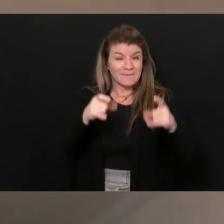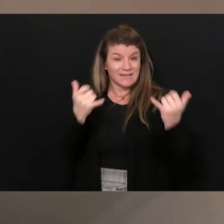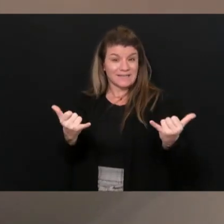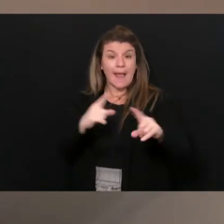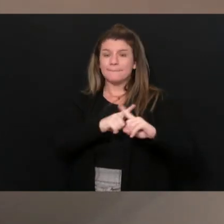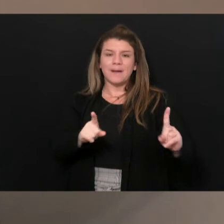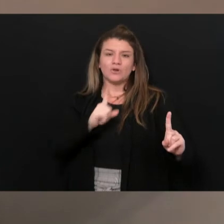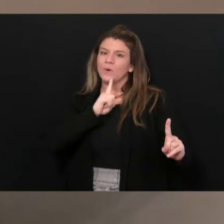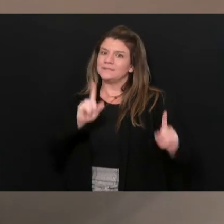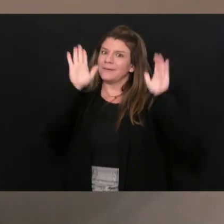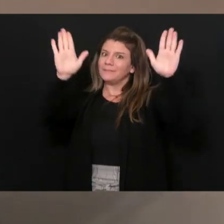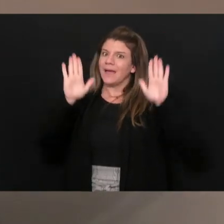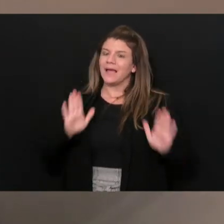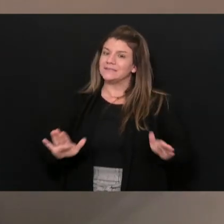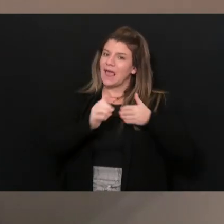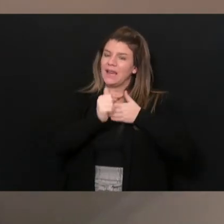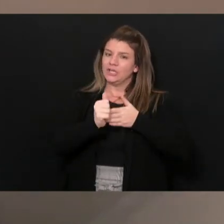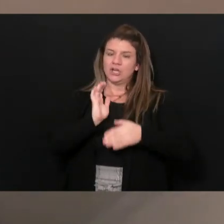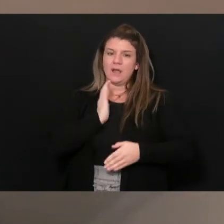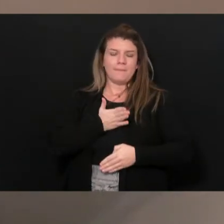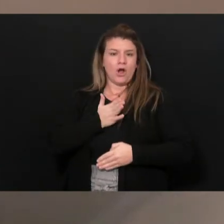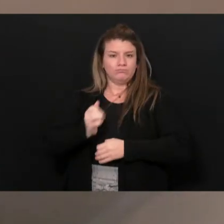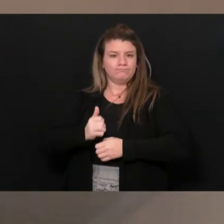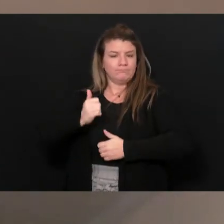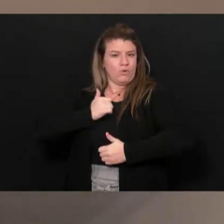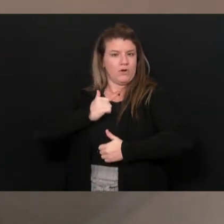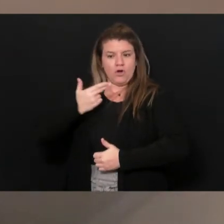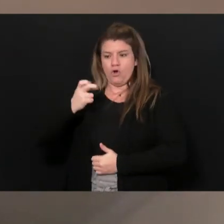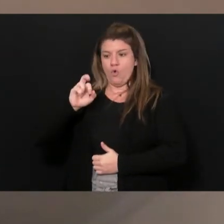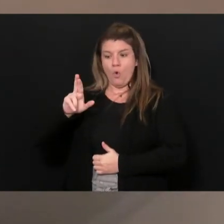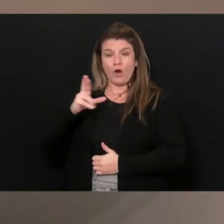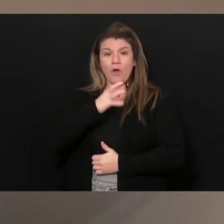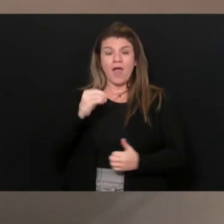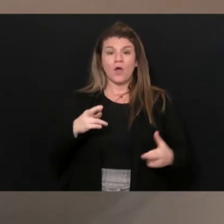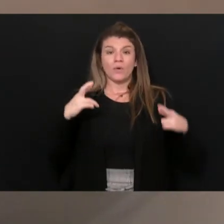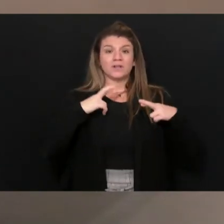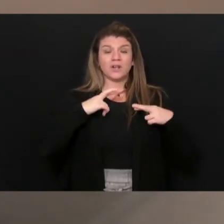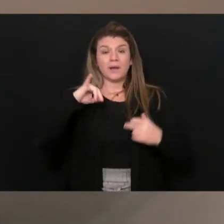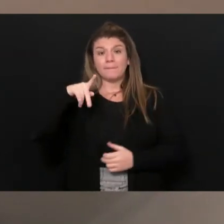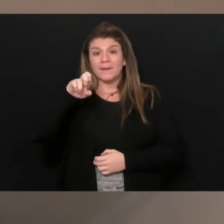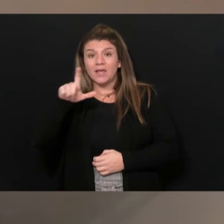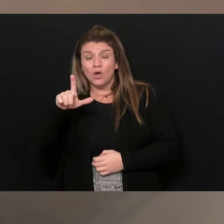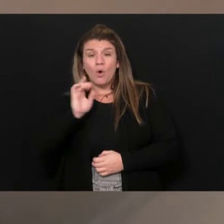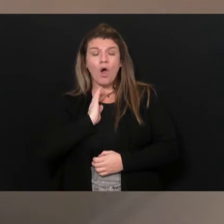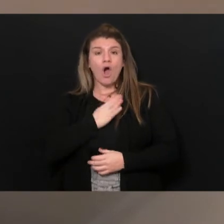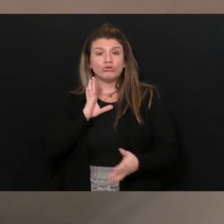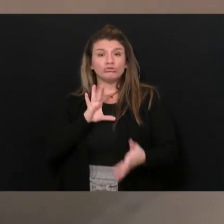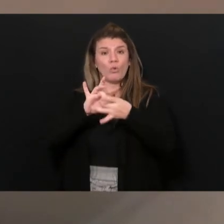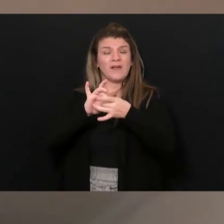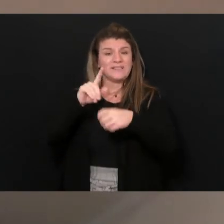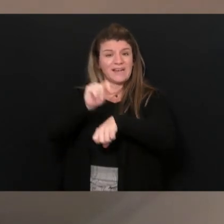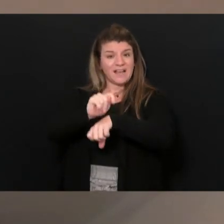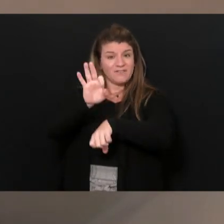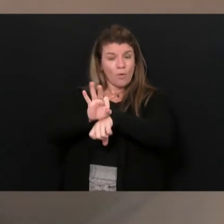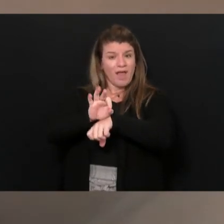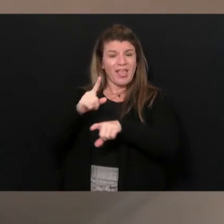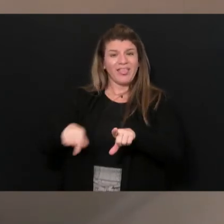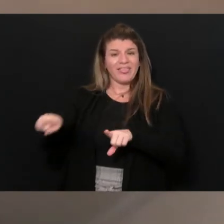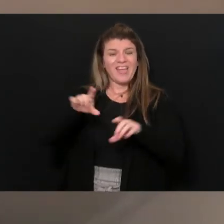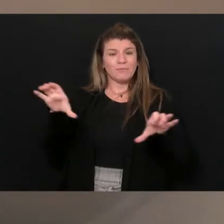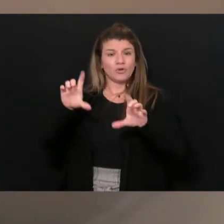amazing leadership that General Hoyer and retired Colonel Joe Peel and the Joint Interagency Task Force have been doing,